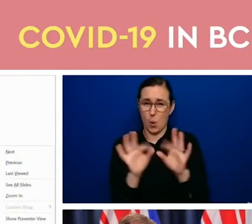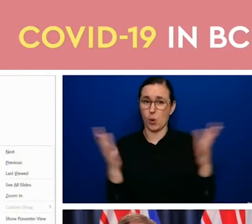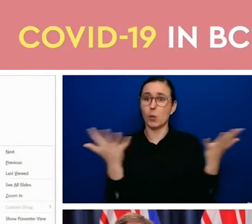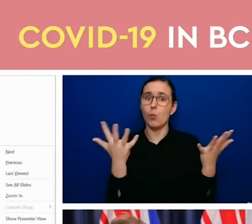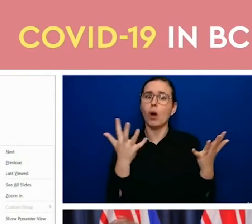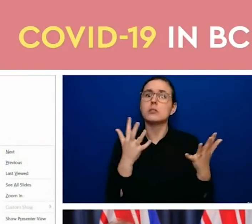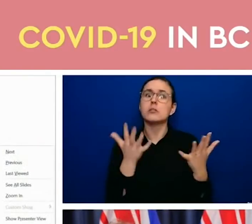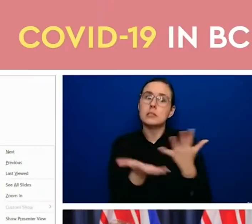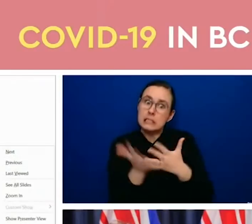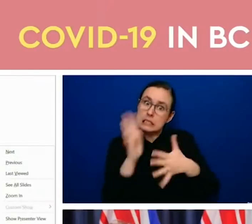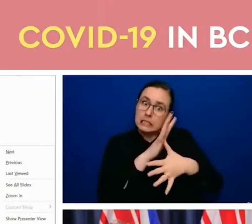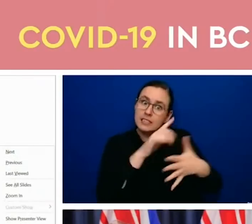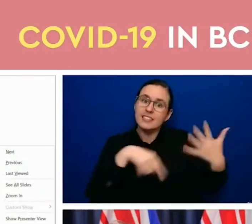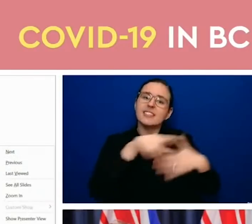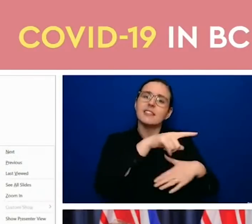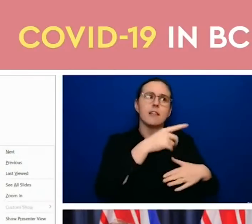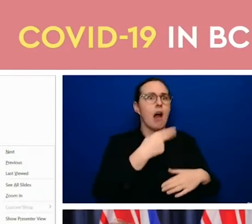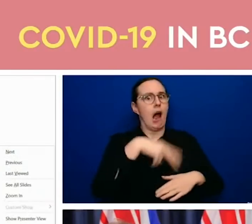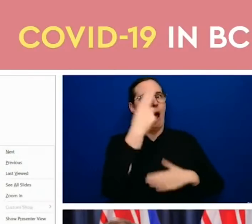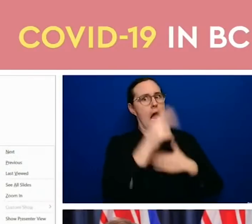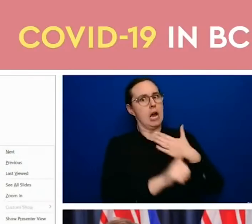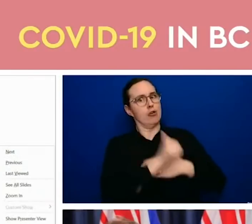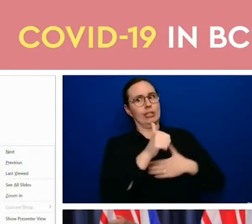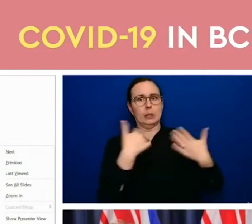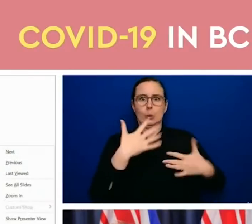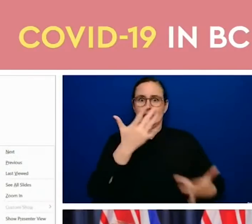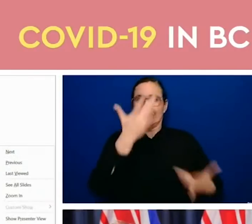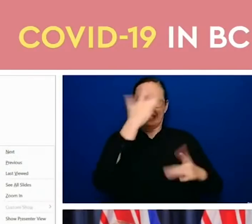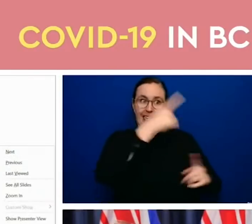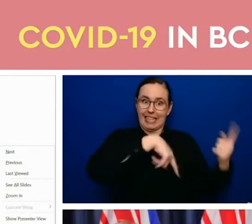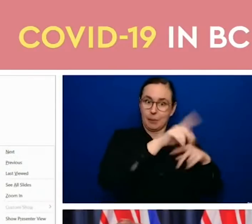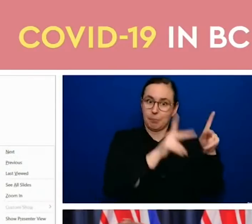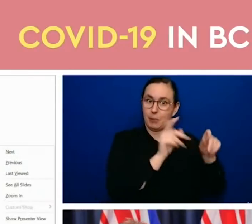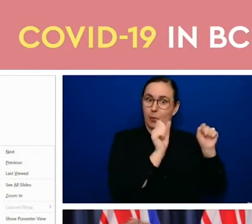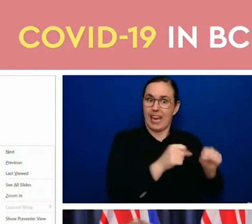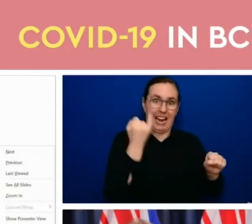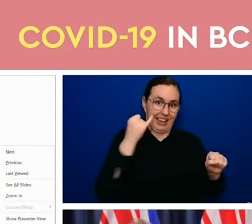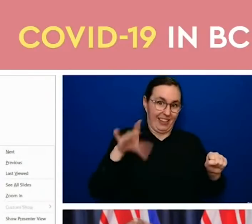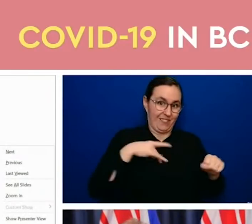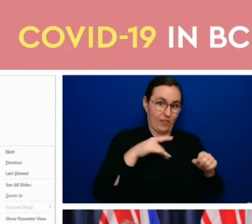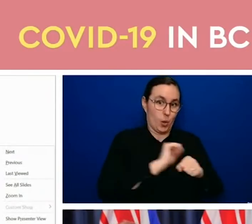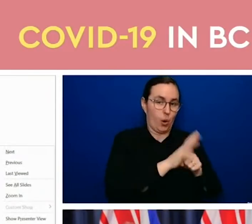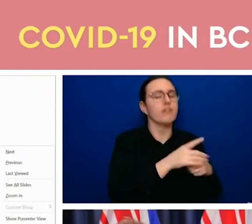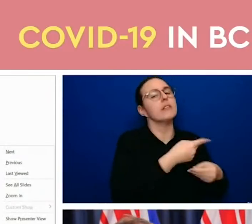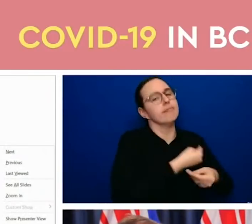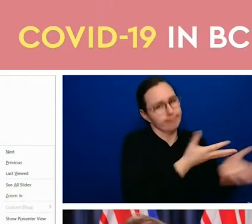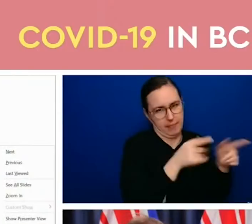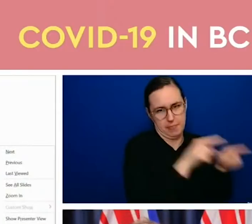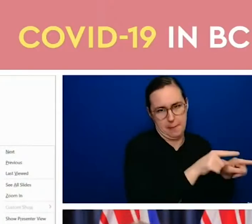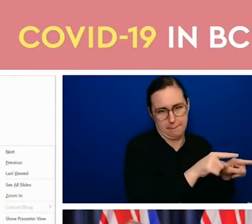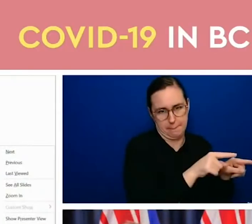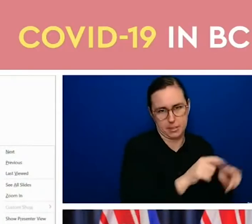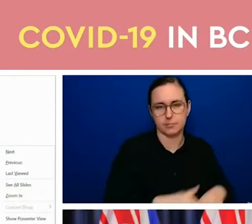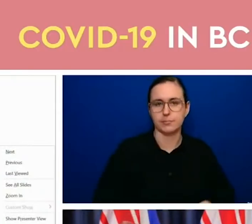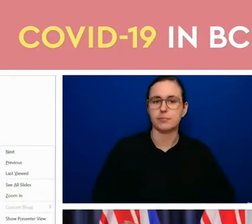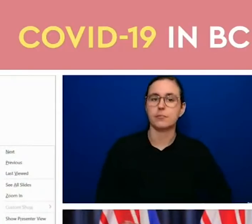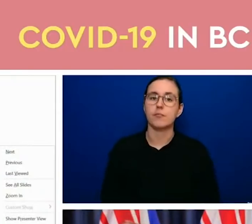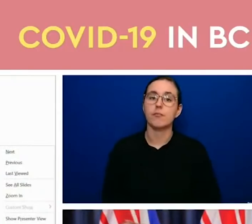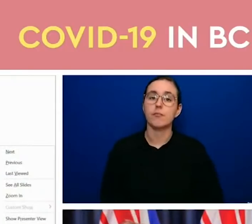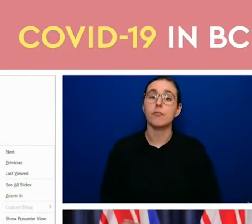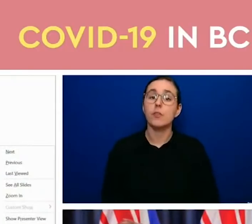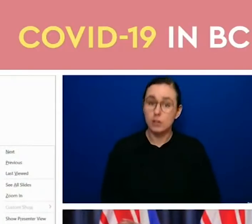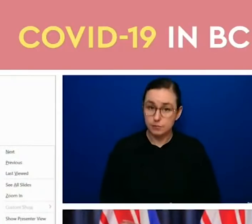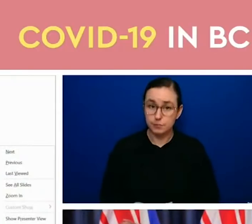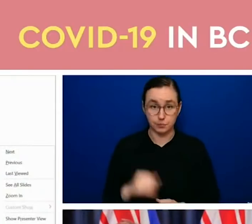that. There's full instructions on the BC CDC website. I encourage you to go there. And there's 4 things you can do. Report